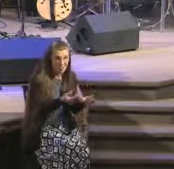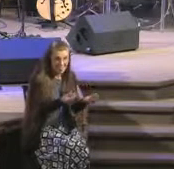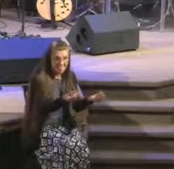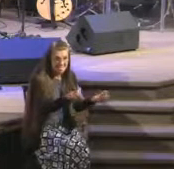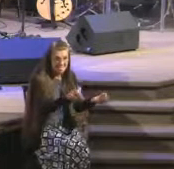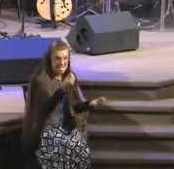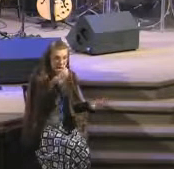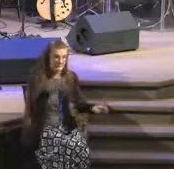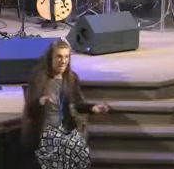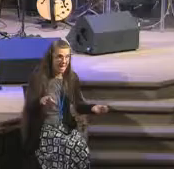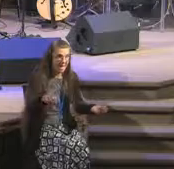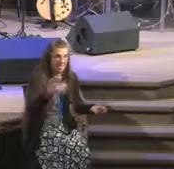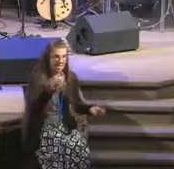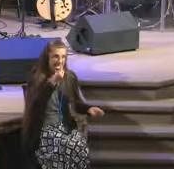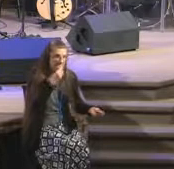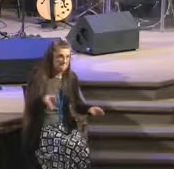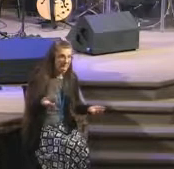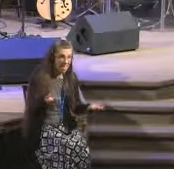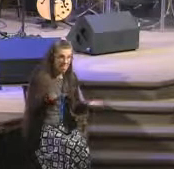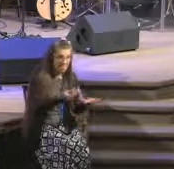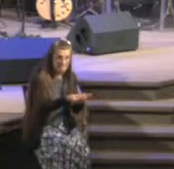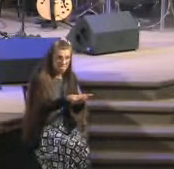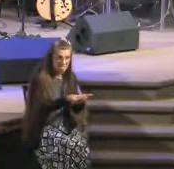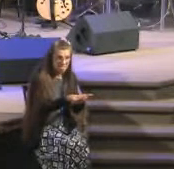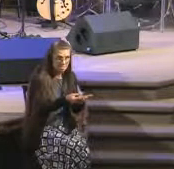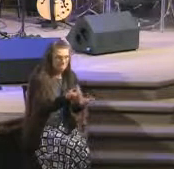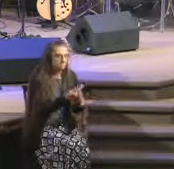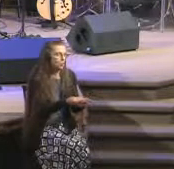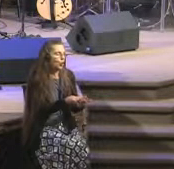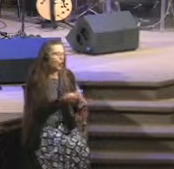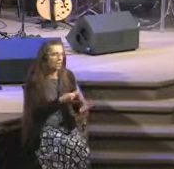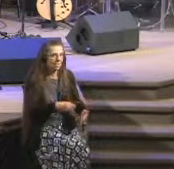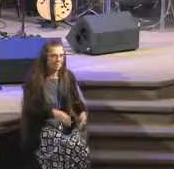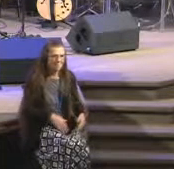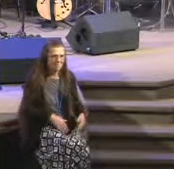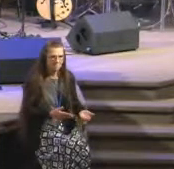things good. Sounds a lot like today, don't it?